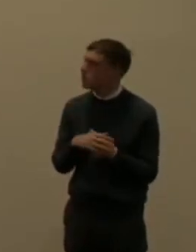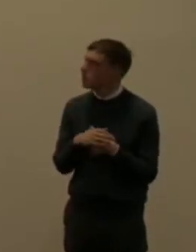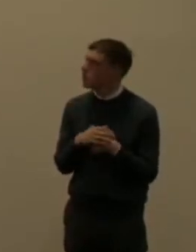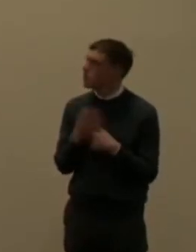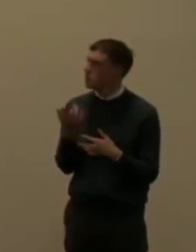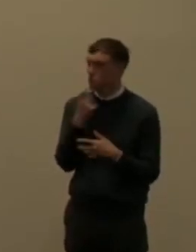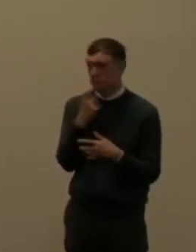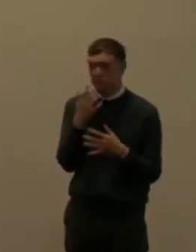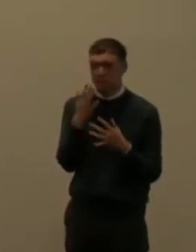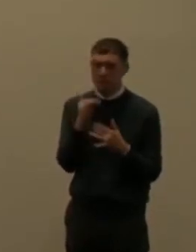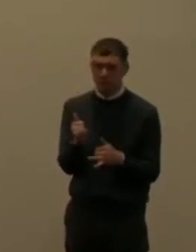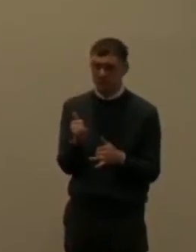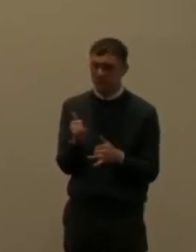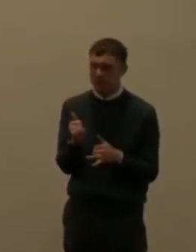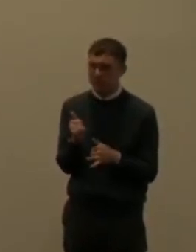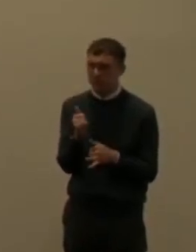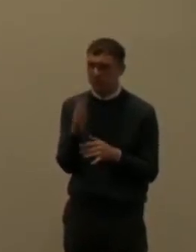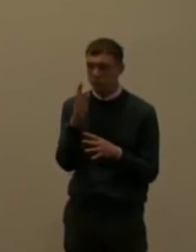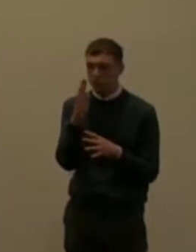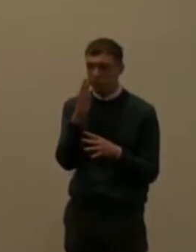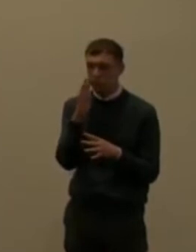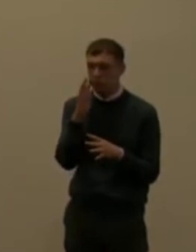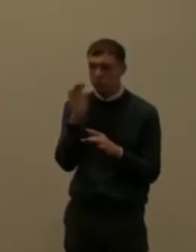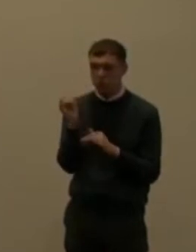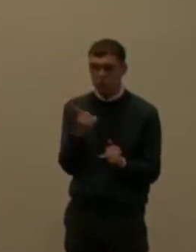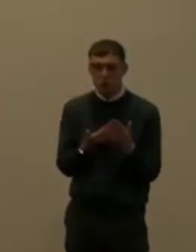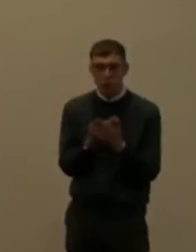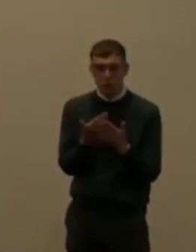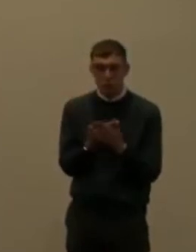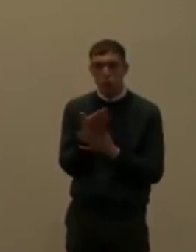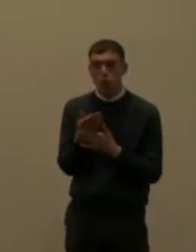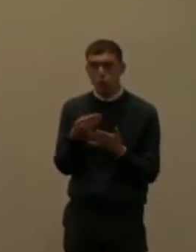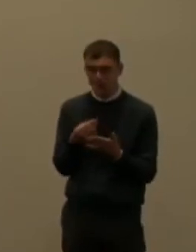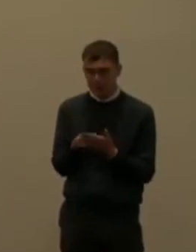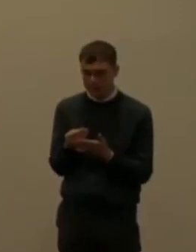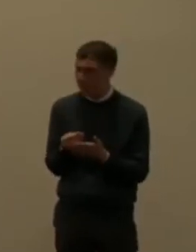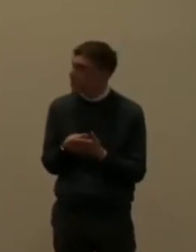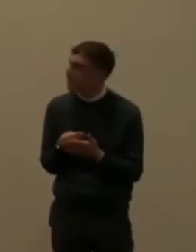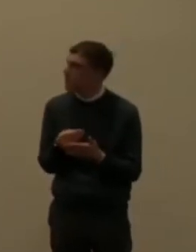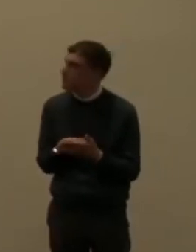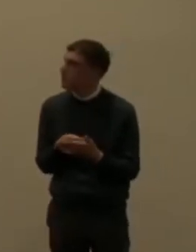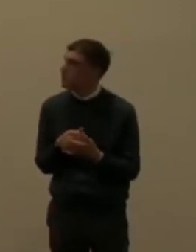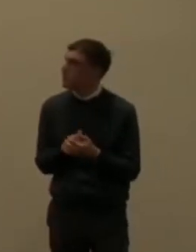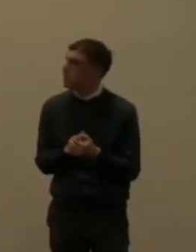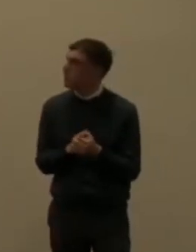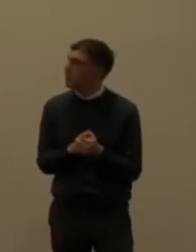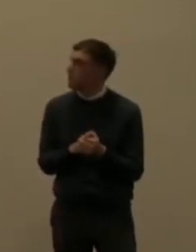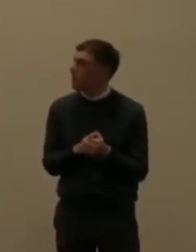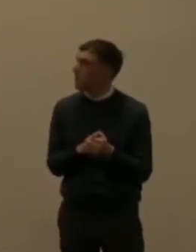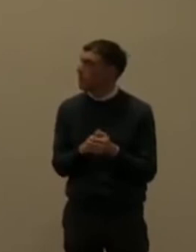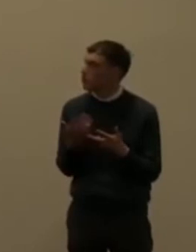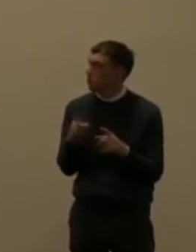simple test to check my new expense. I can click. So basically, mimic the different steps